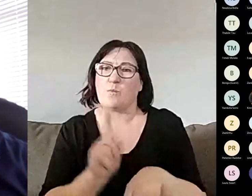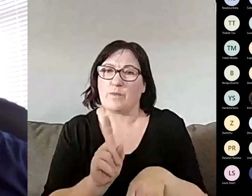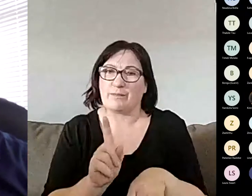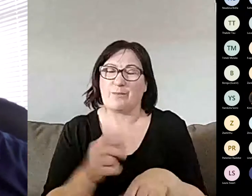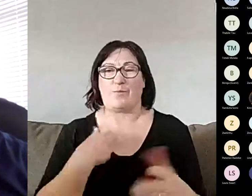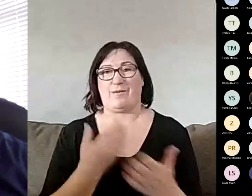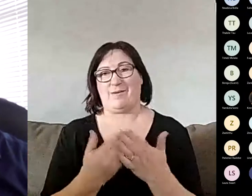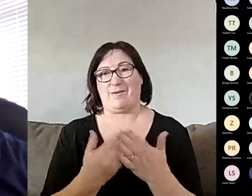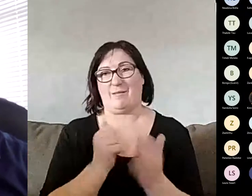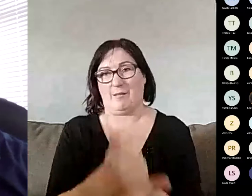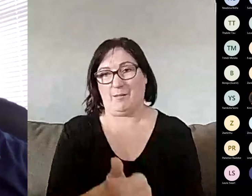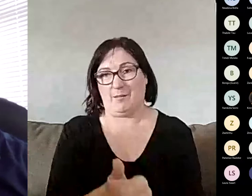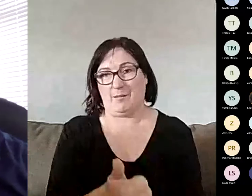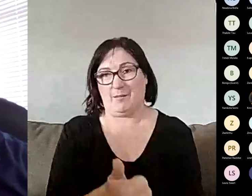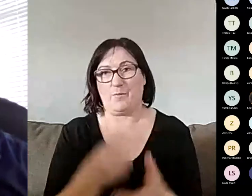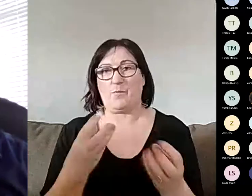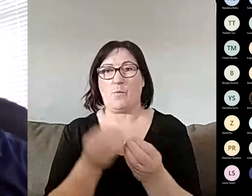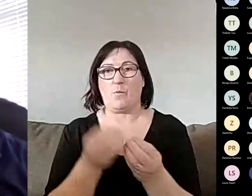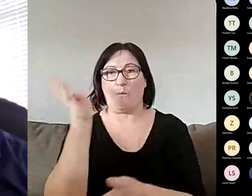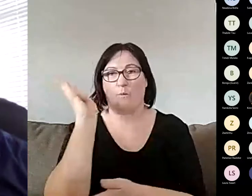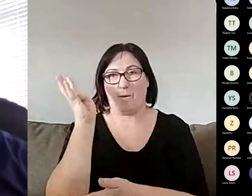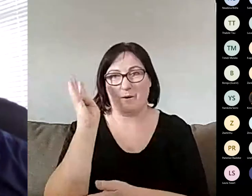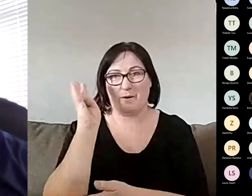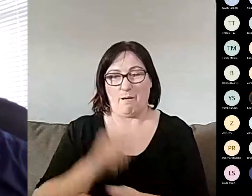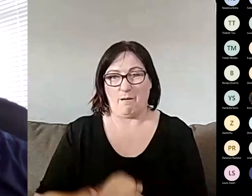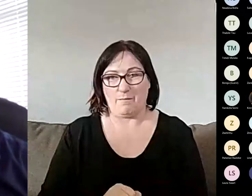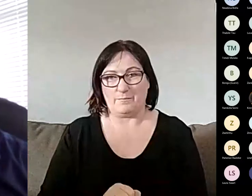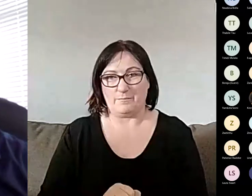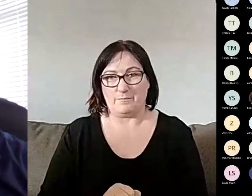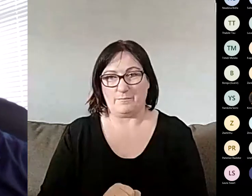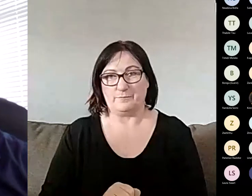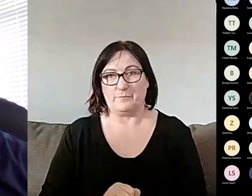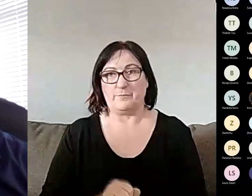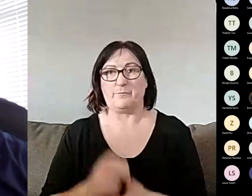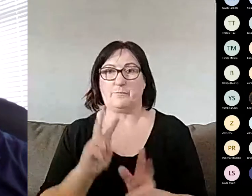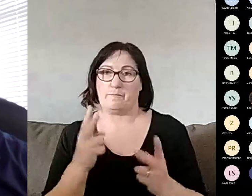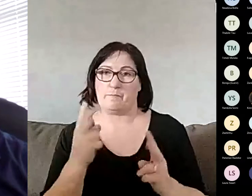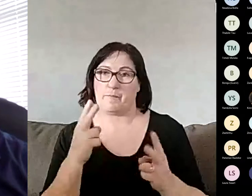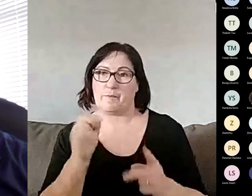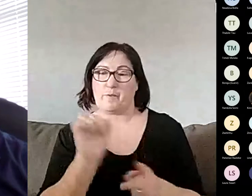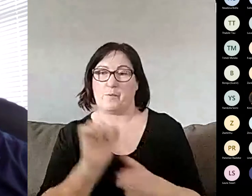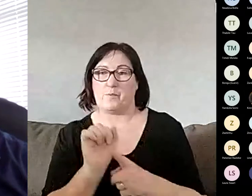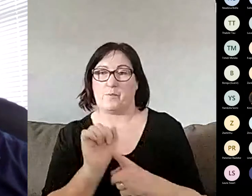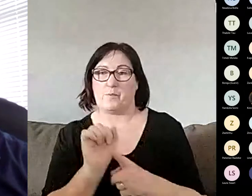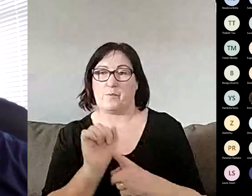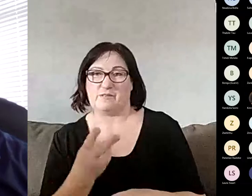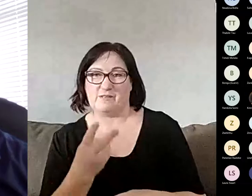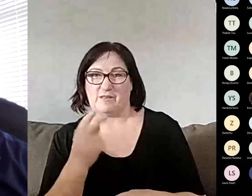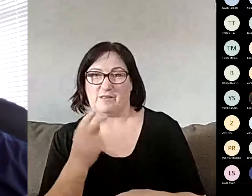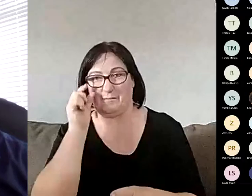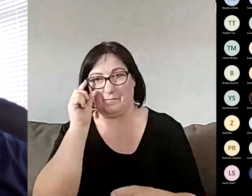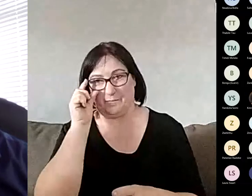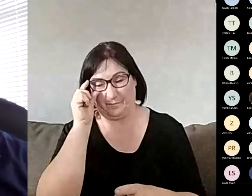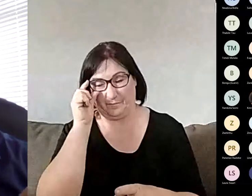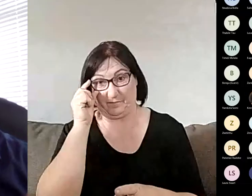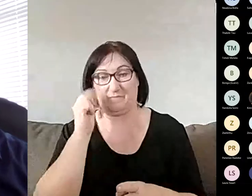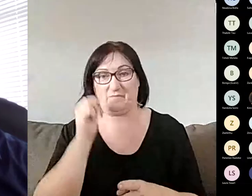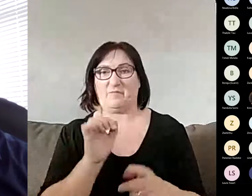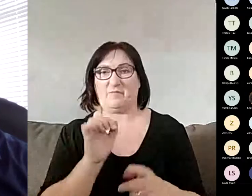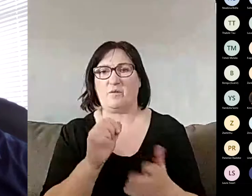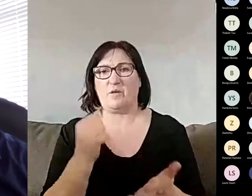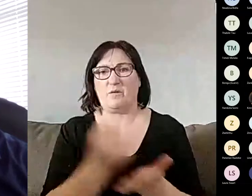webinars that we are hosting with stakeholders. So you may have noticed that we posed the question on the registration form.